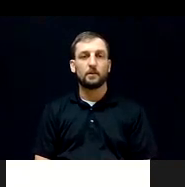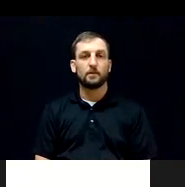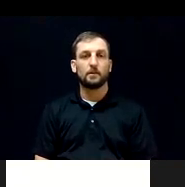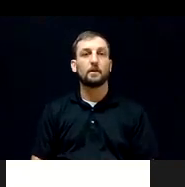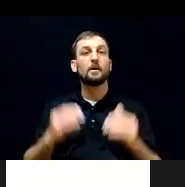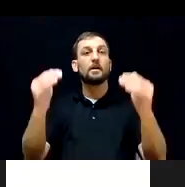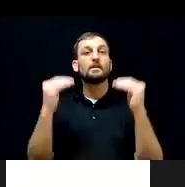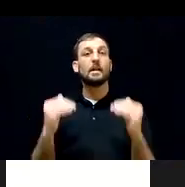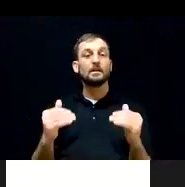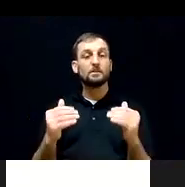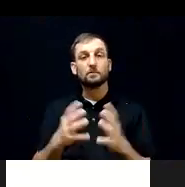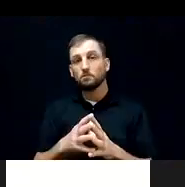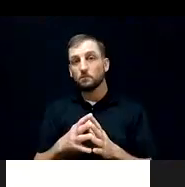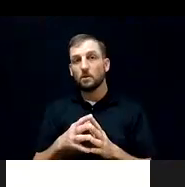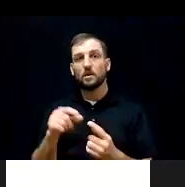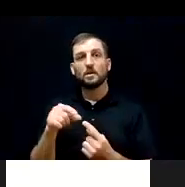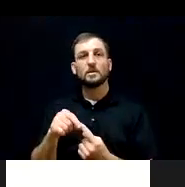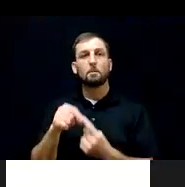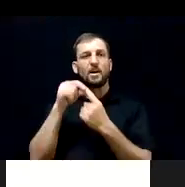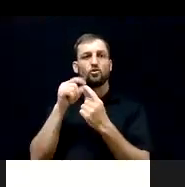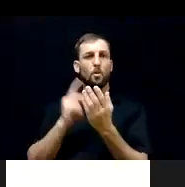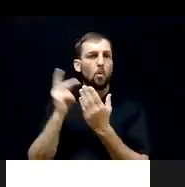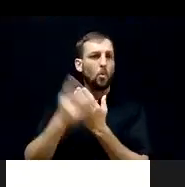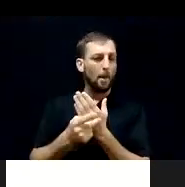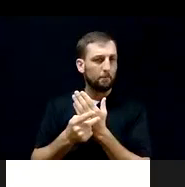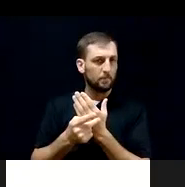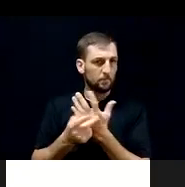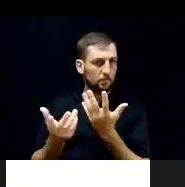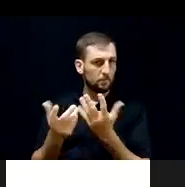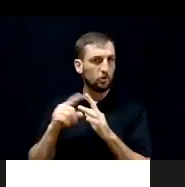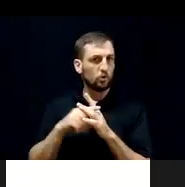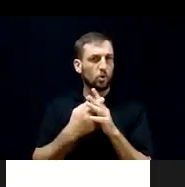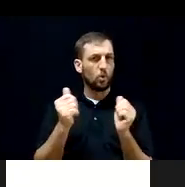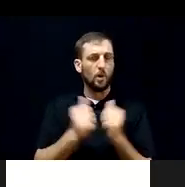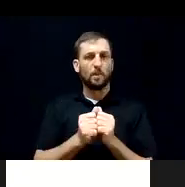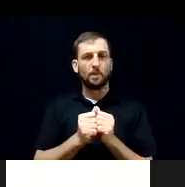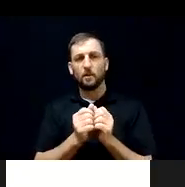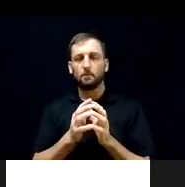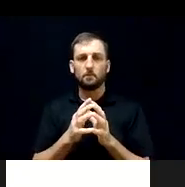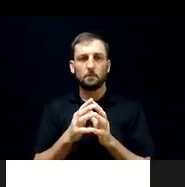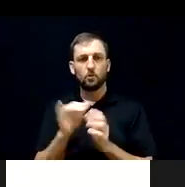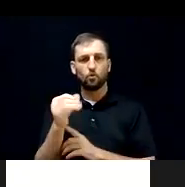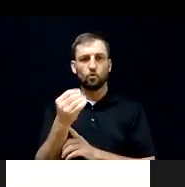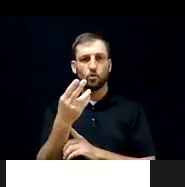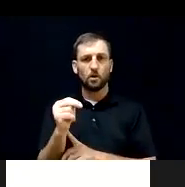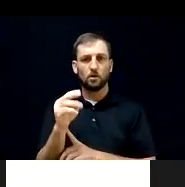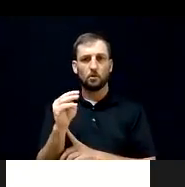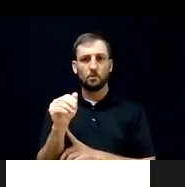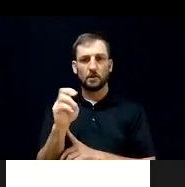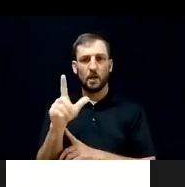Next, we are going to move to the special programs, and we'll start with John Manella